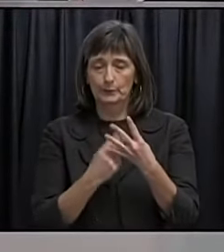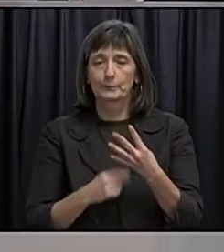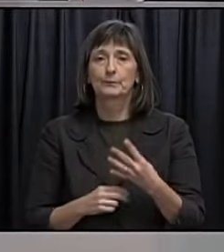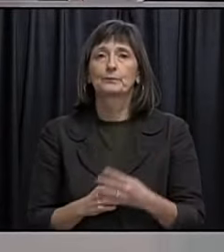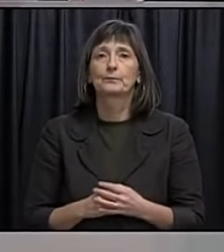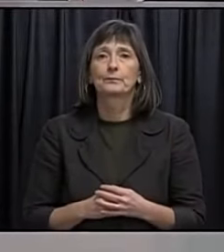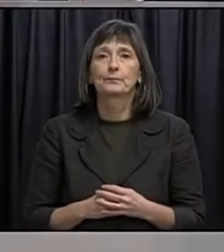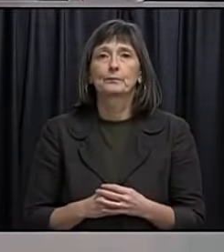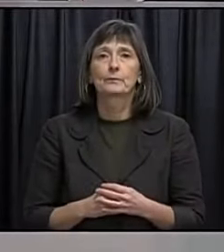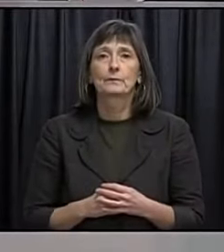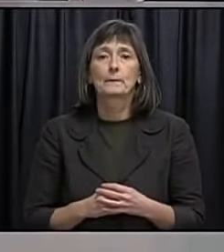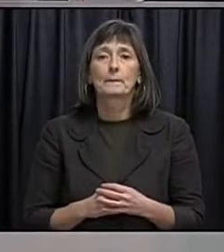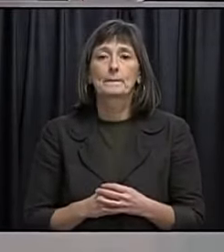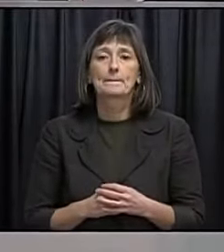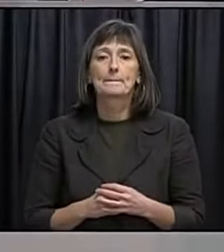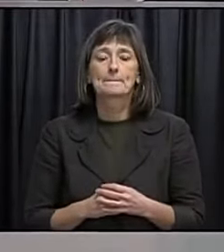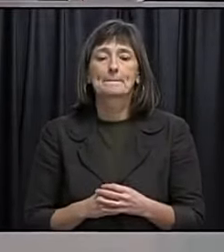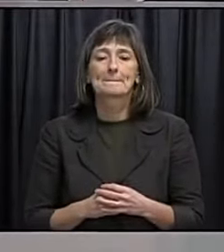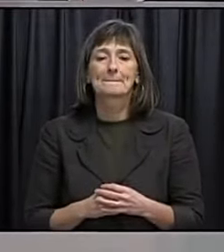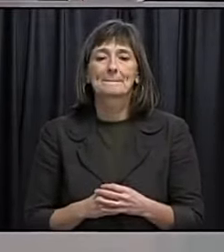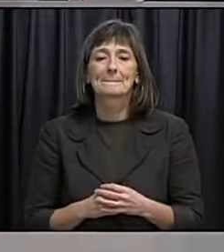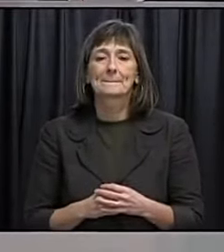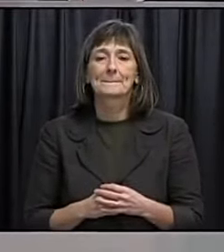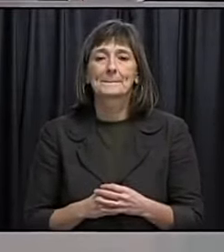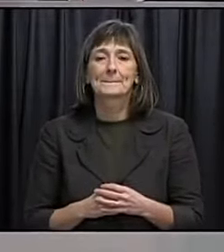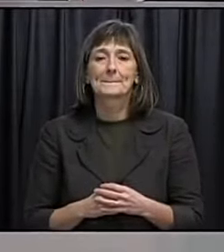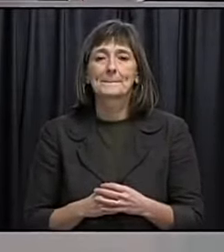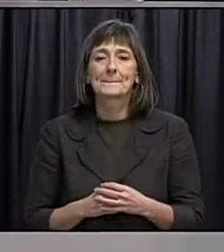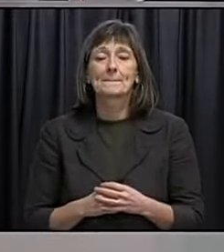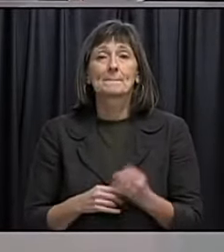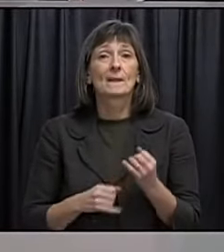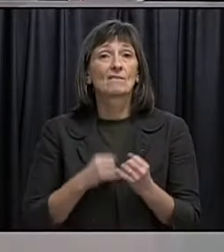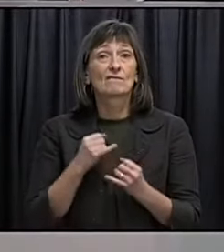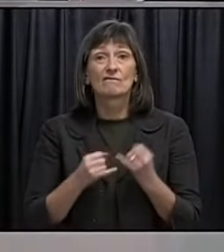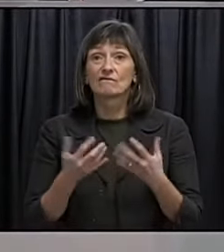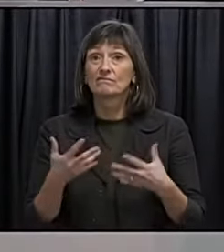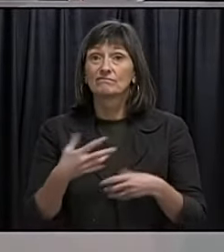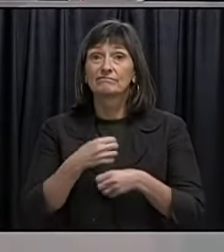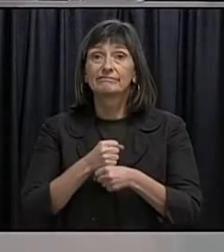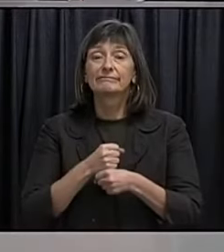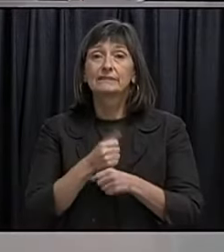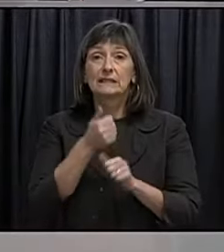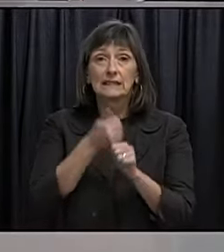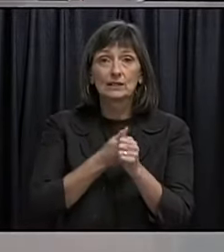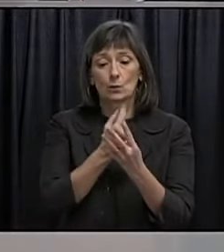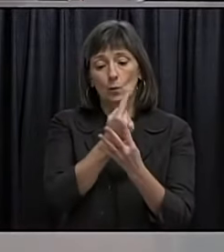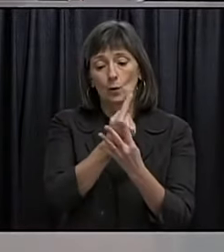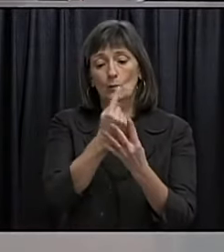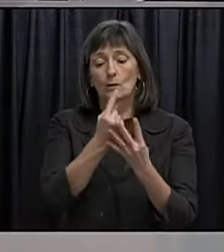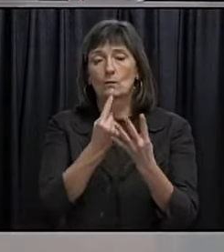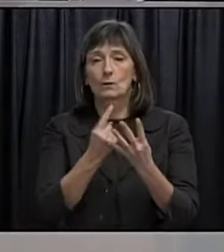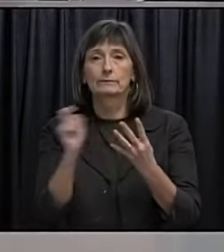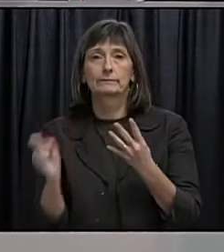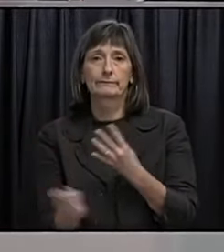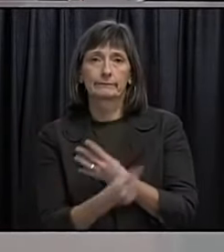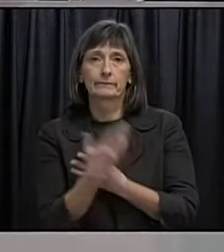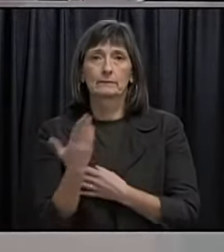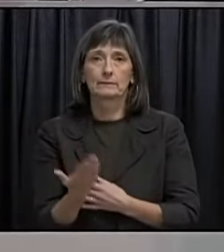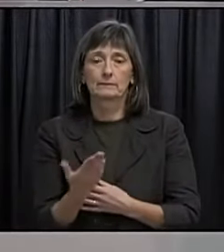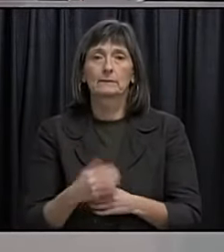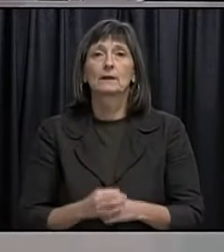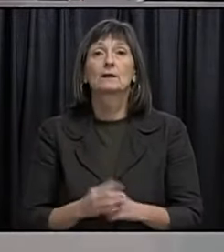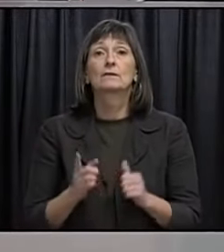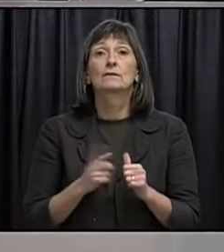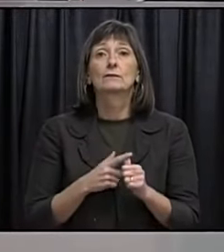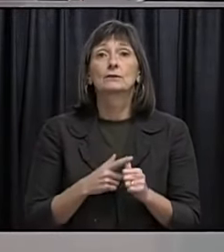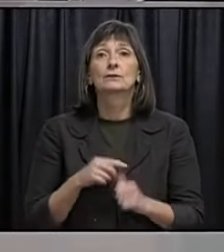the opportunity. To ask one question. And one follow up. Per round. Following this. I'll ask each reporter. If they have one final question. Our first questions.